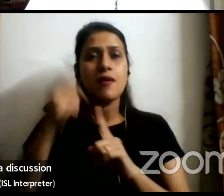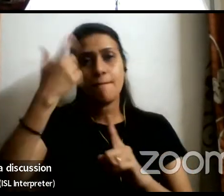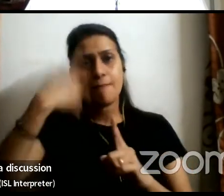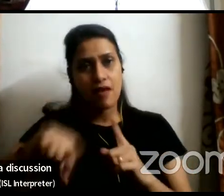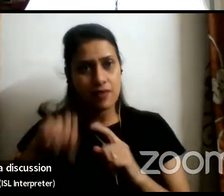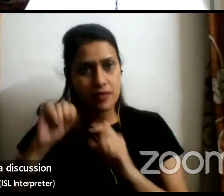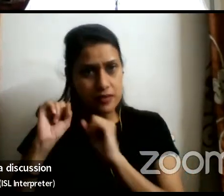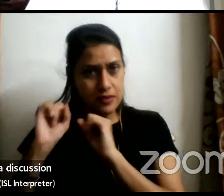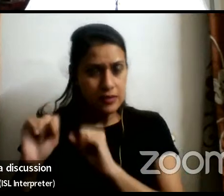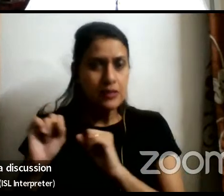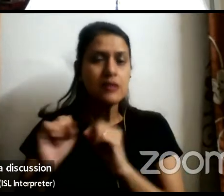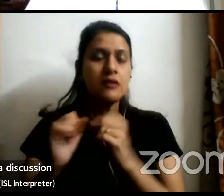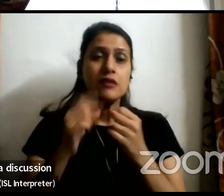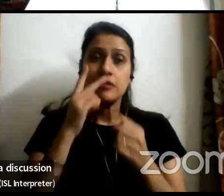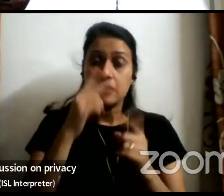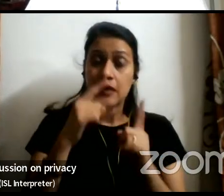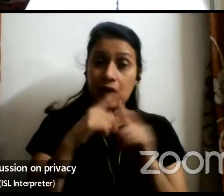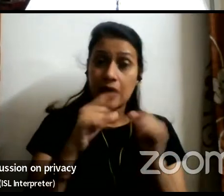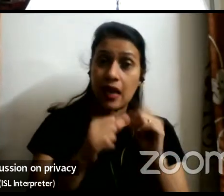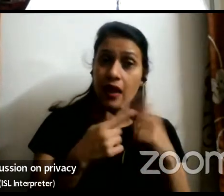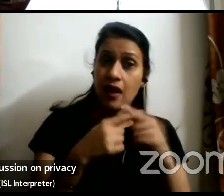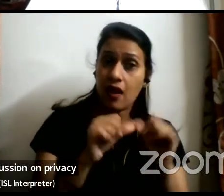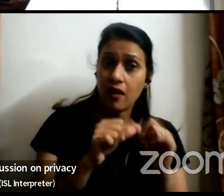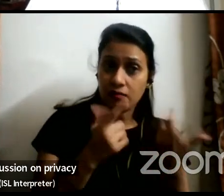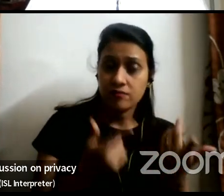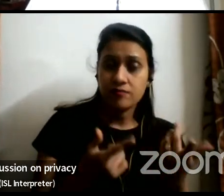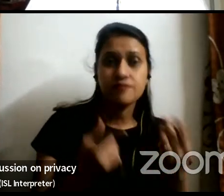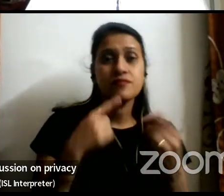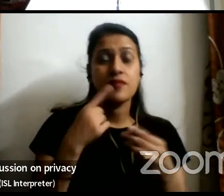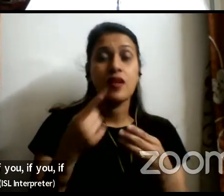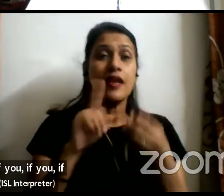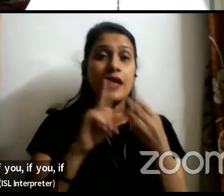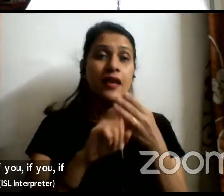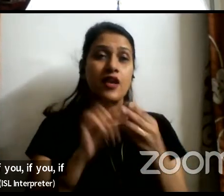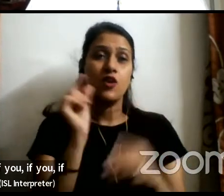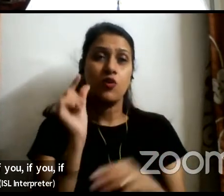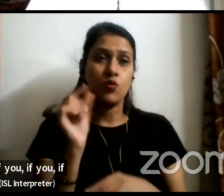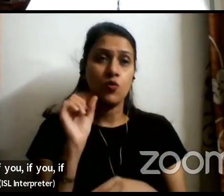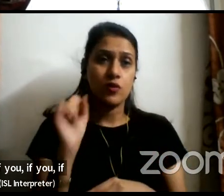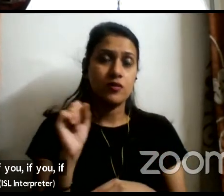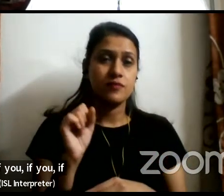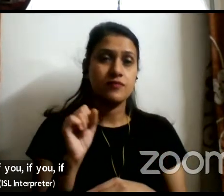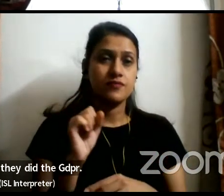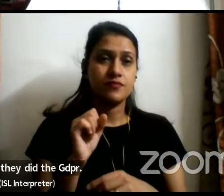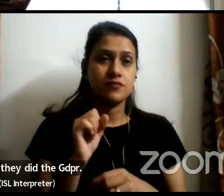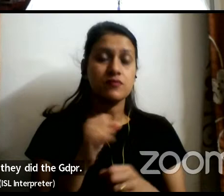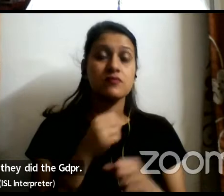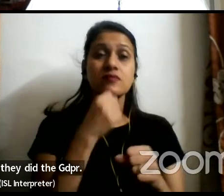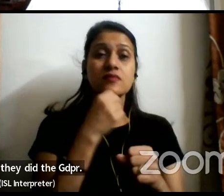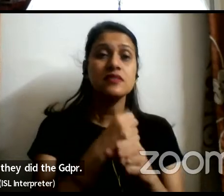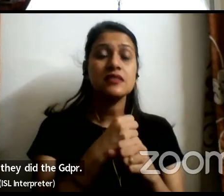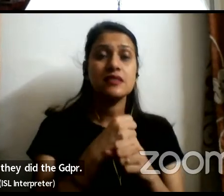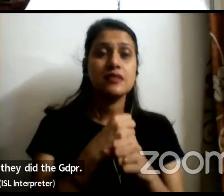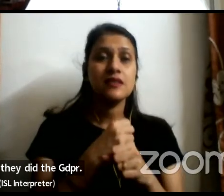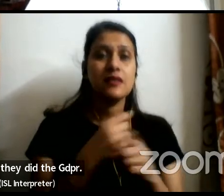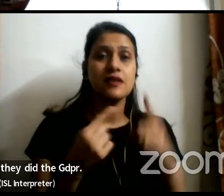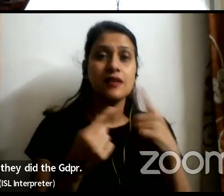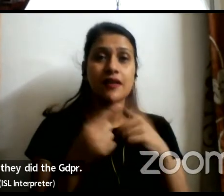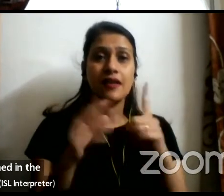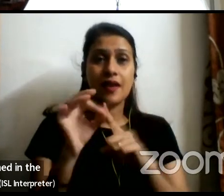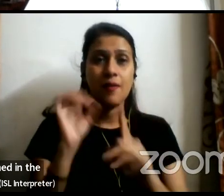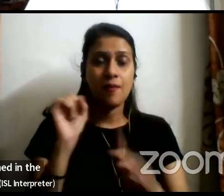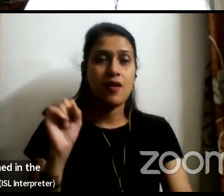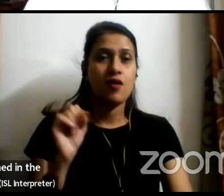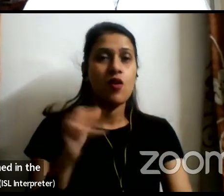well. Which, if you think about EU, please notice that they did the GDPR long before they reined in the